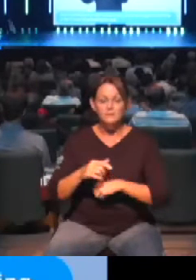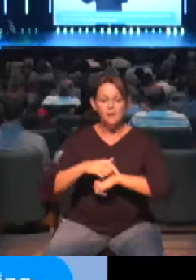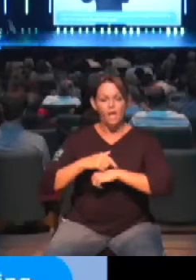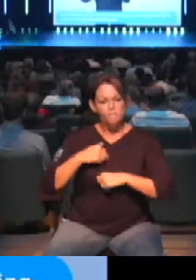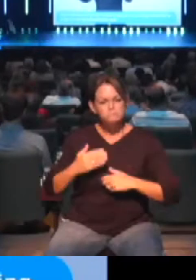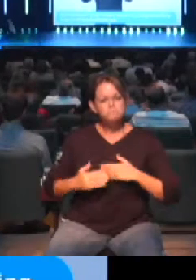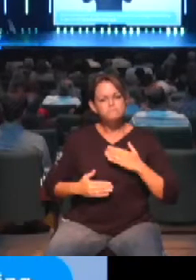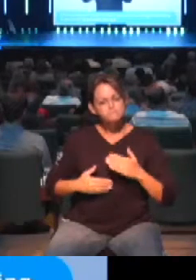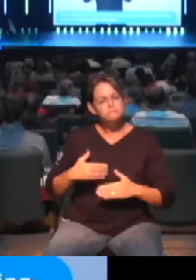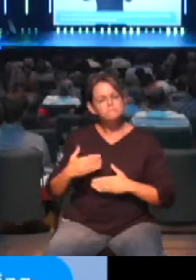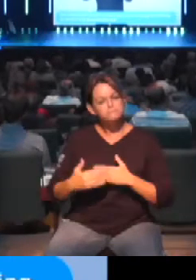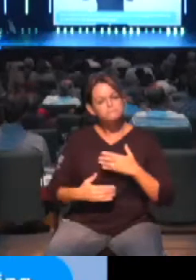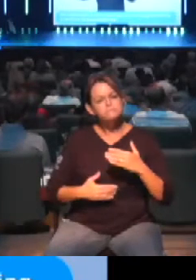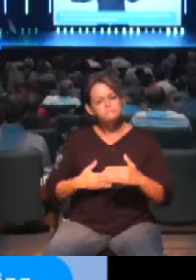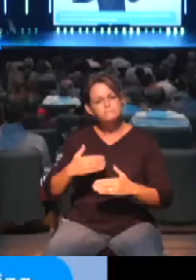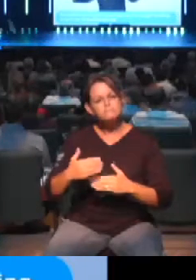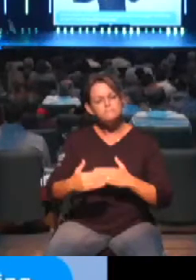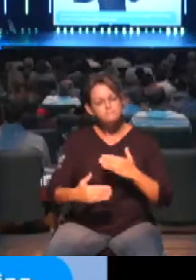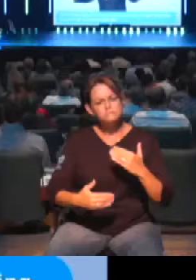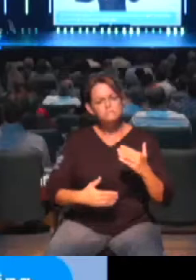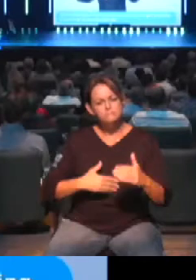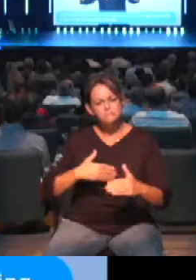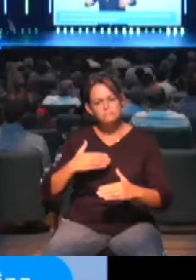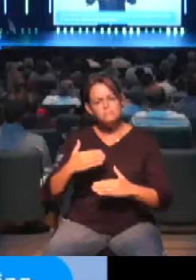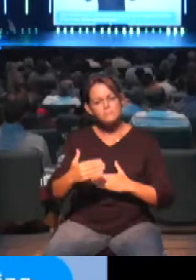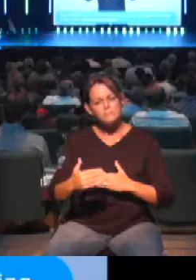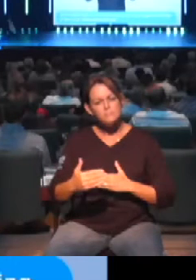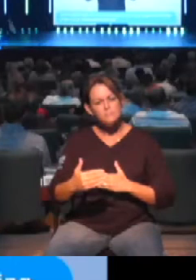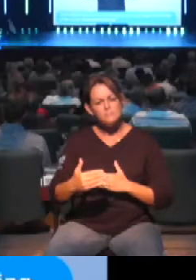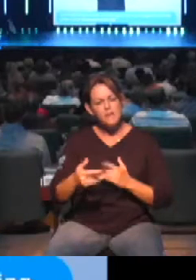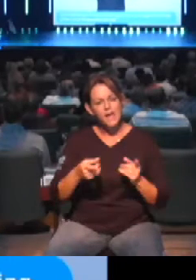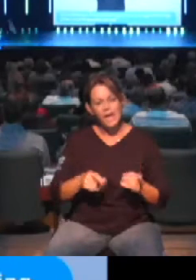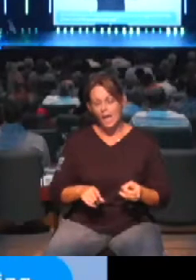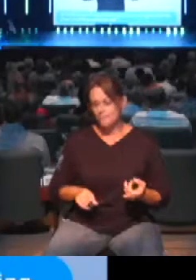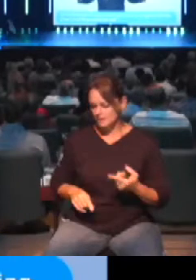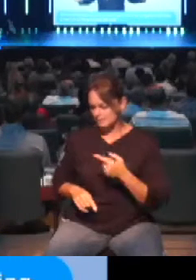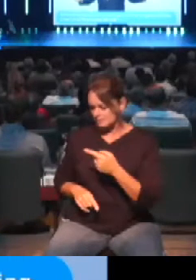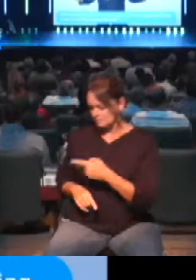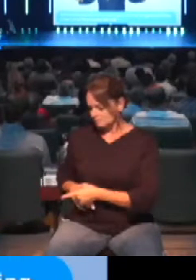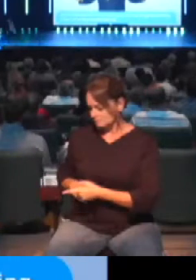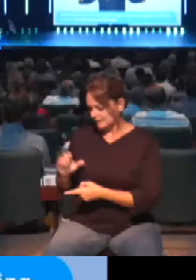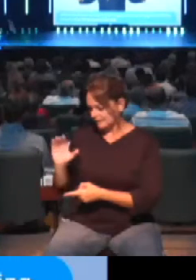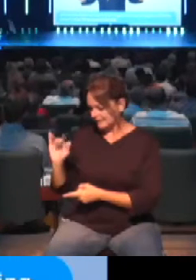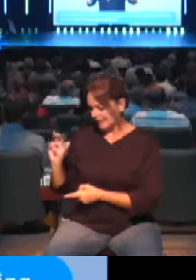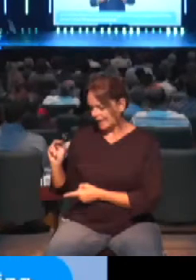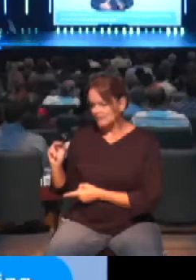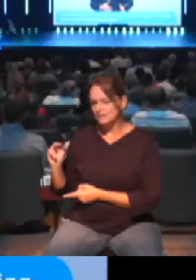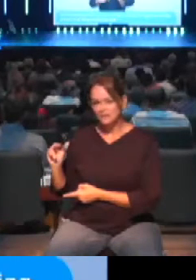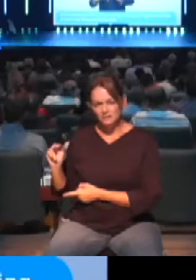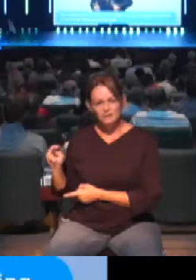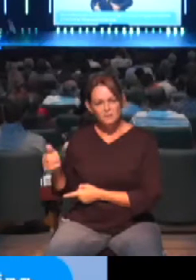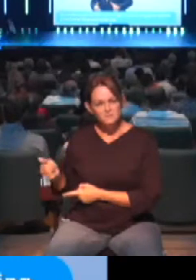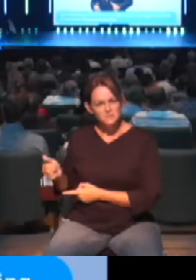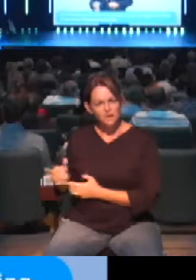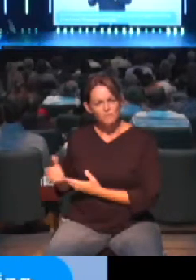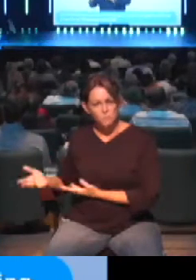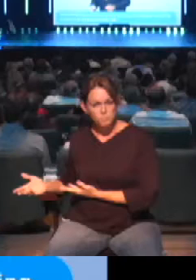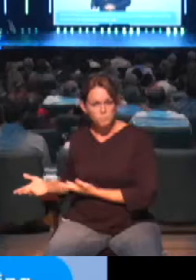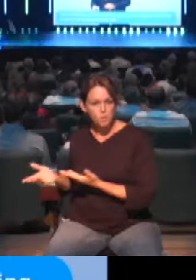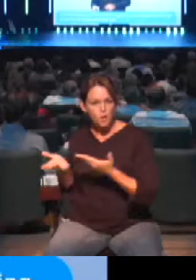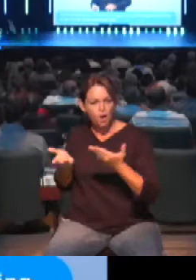important. In the process of time, it just kind of came to pass that Cain